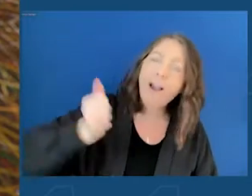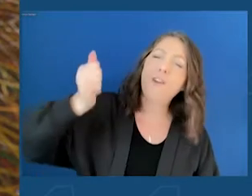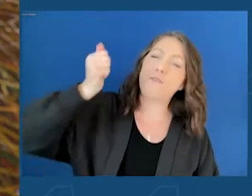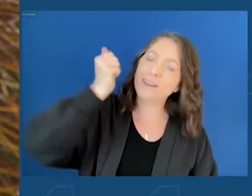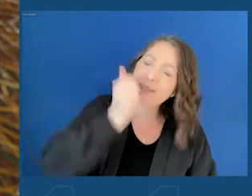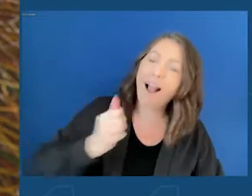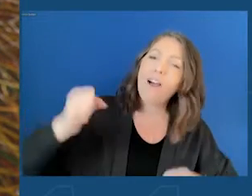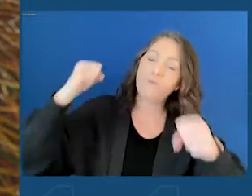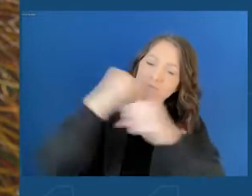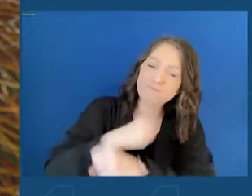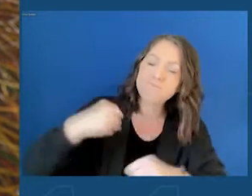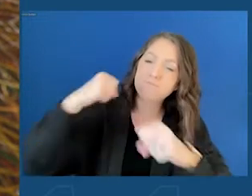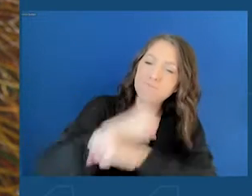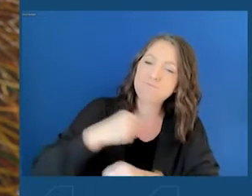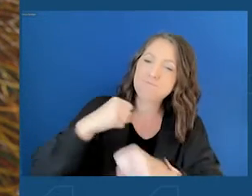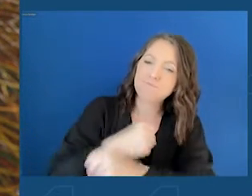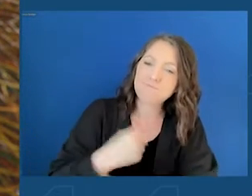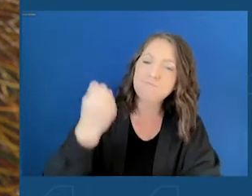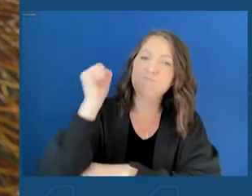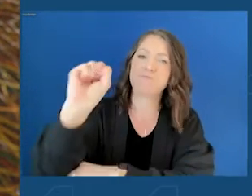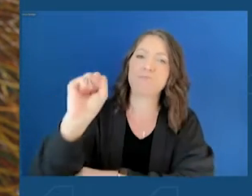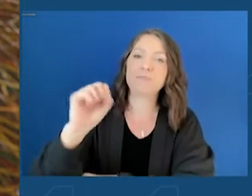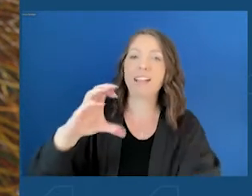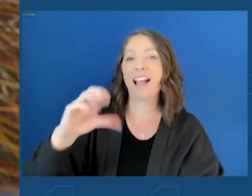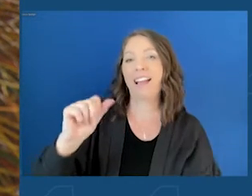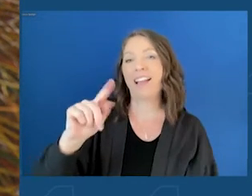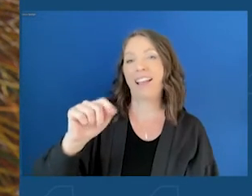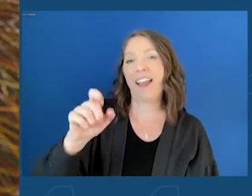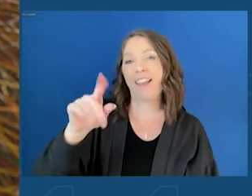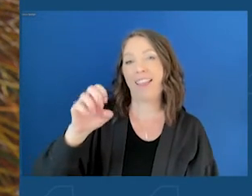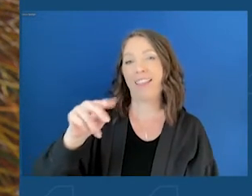across the finish line in her house, Cruz.